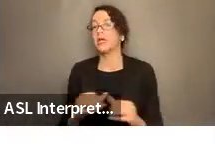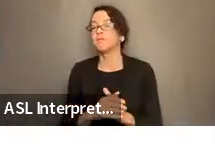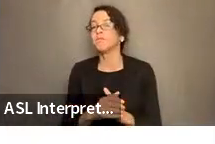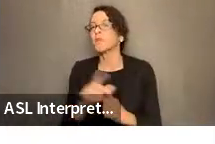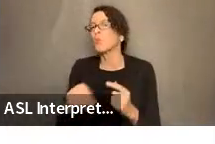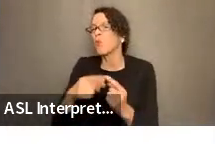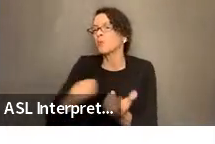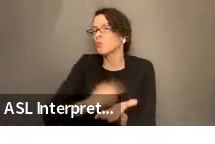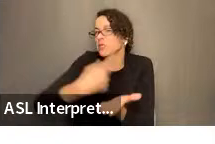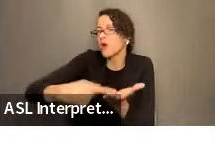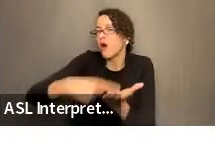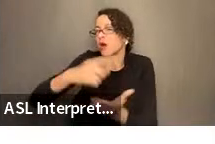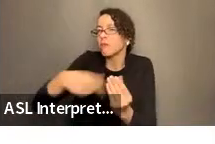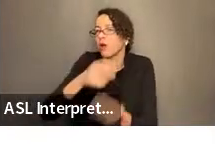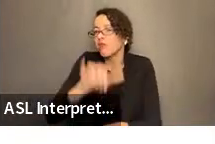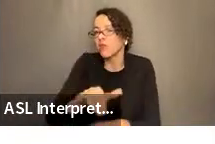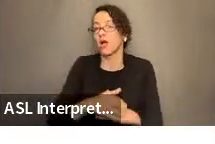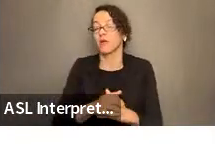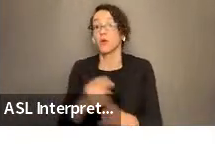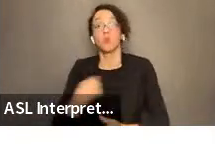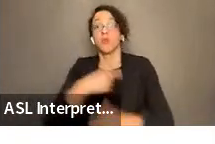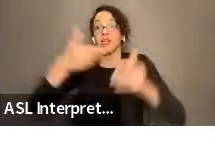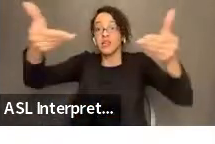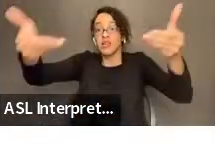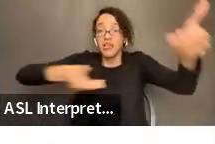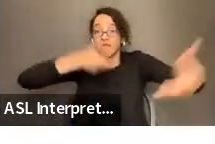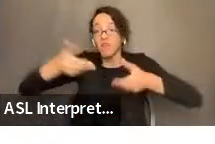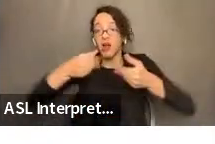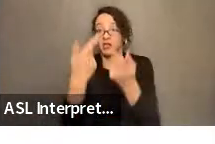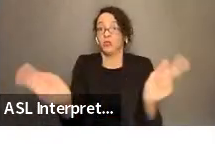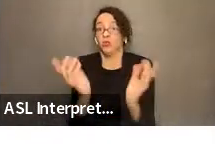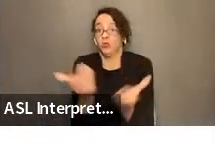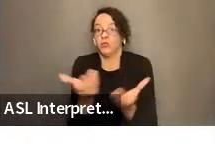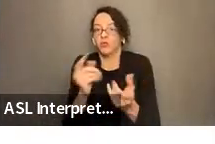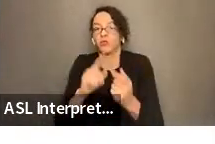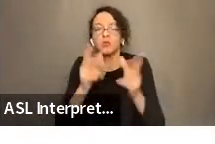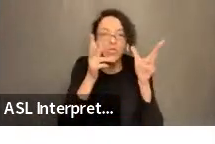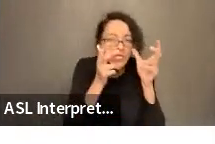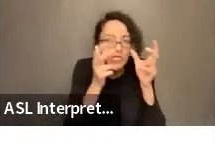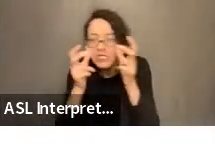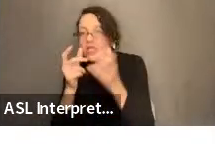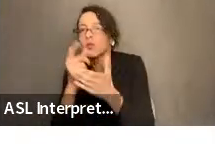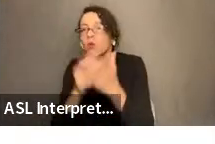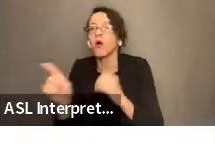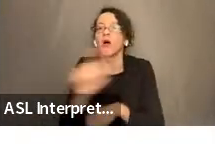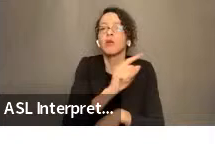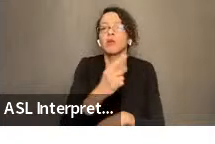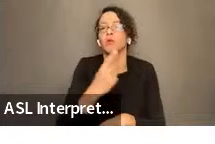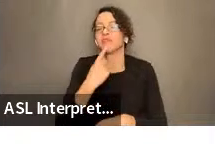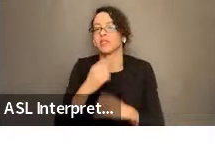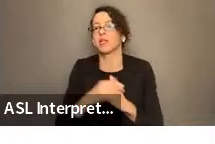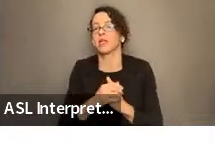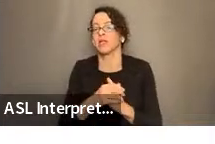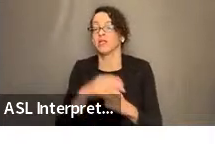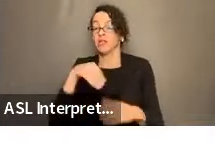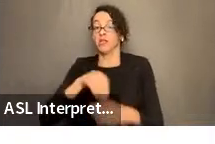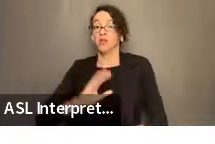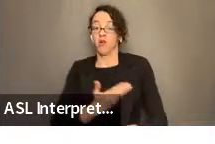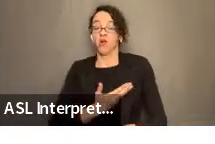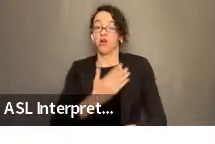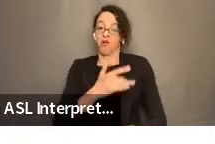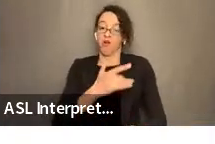to what you have to say. And in our hearts and our goals, we want equitable access,